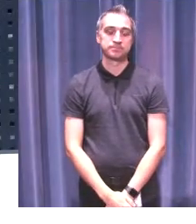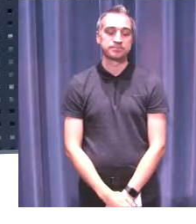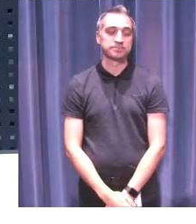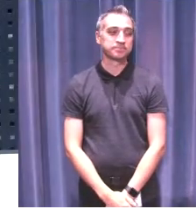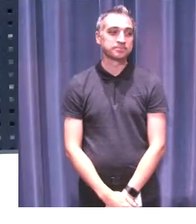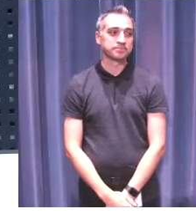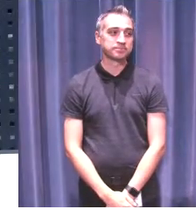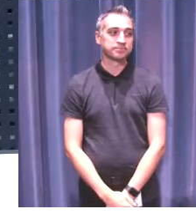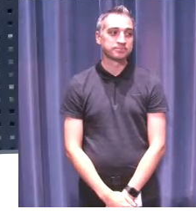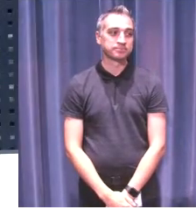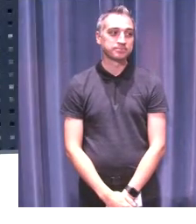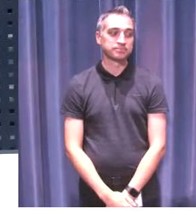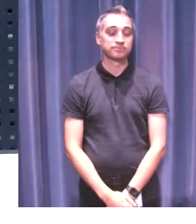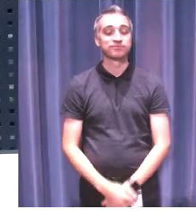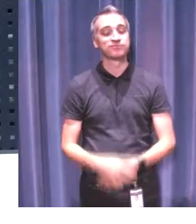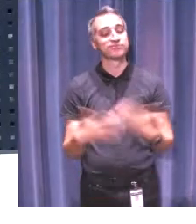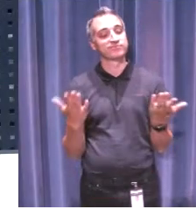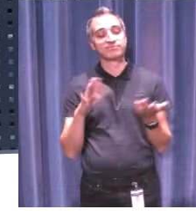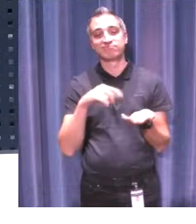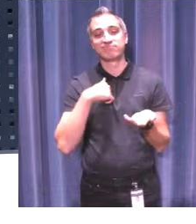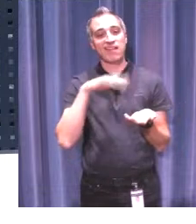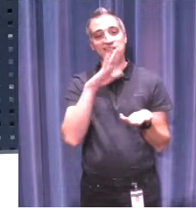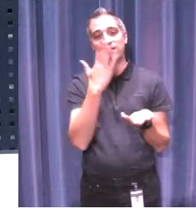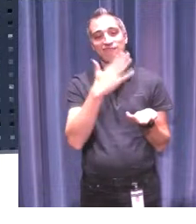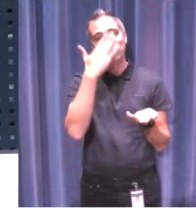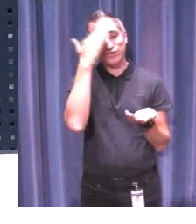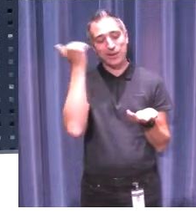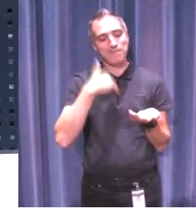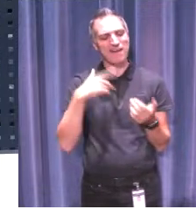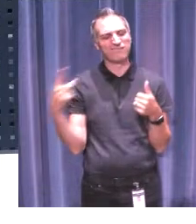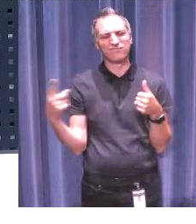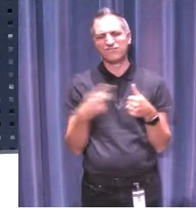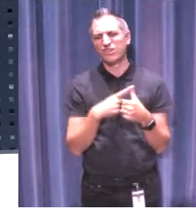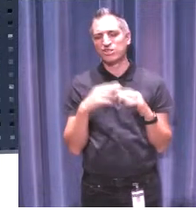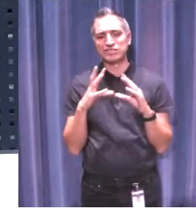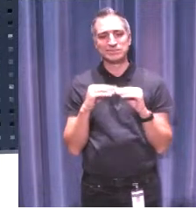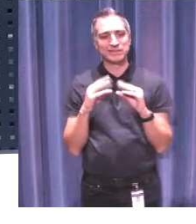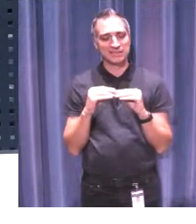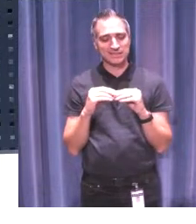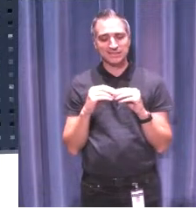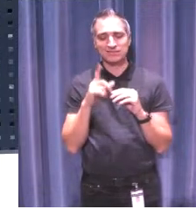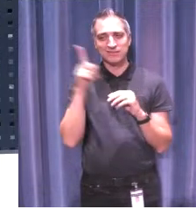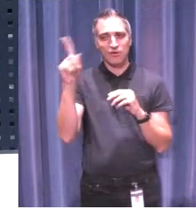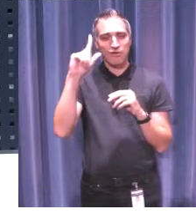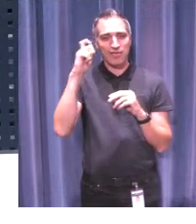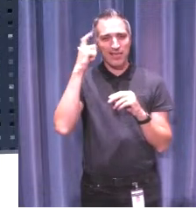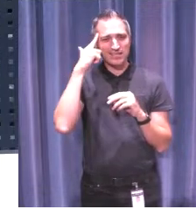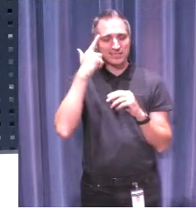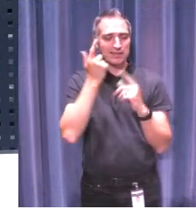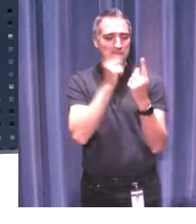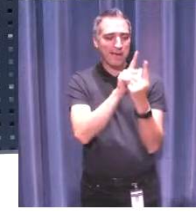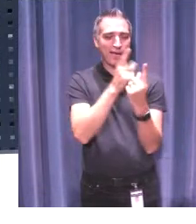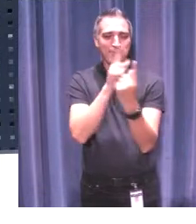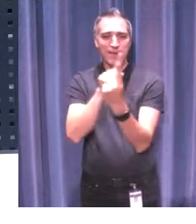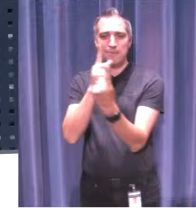Well, I'll never forget my first meeting in Lansing when I met with all the union